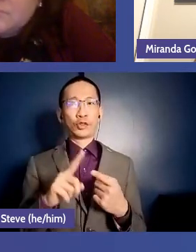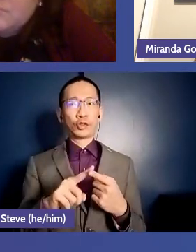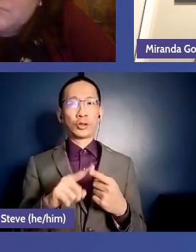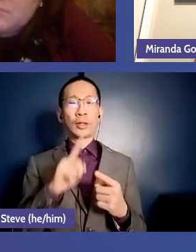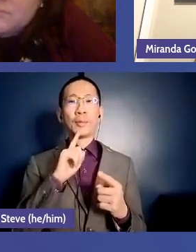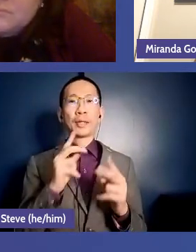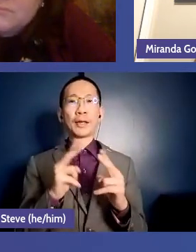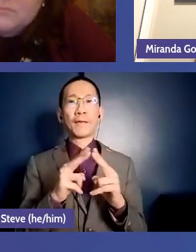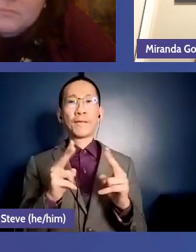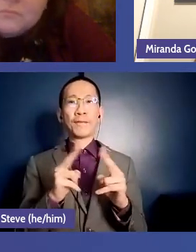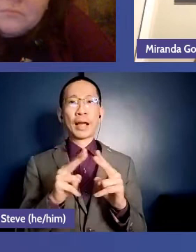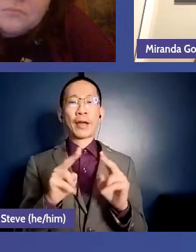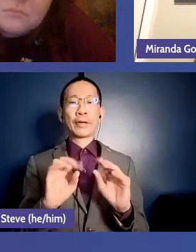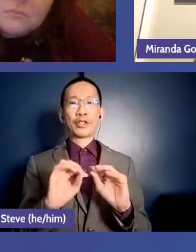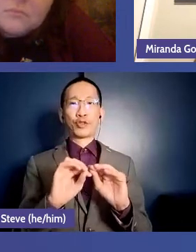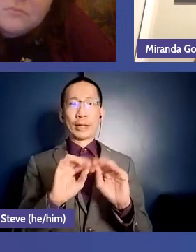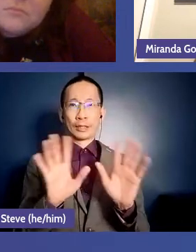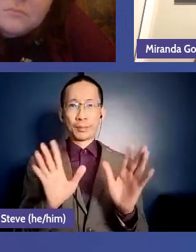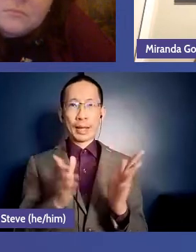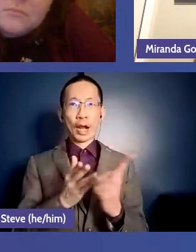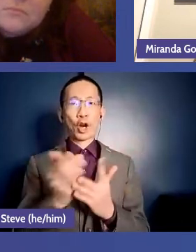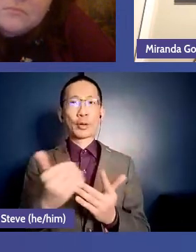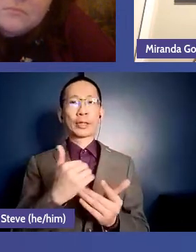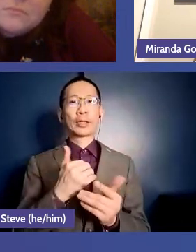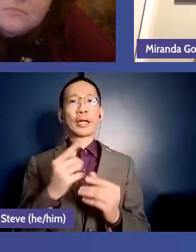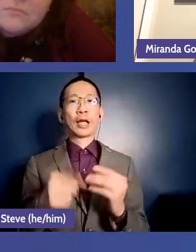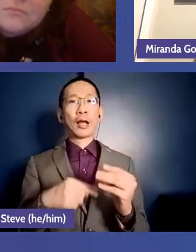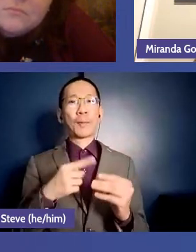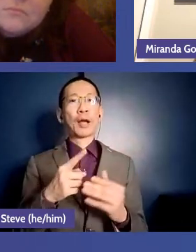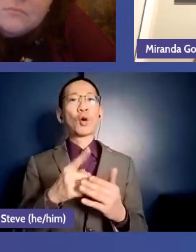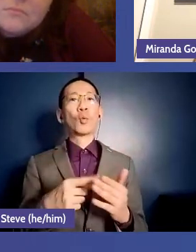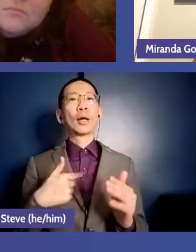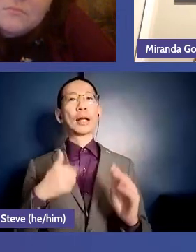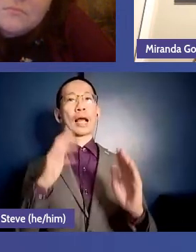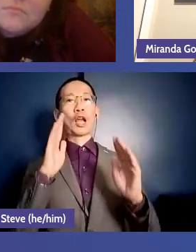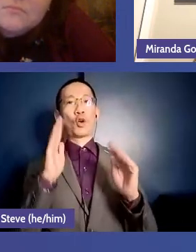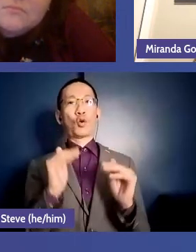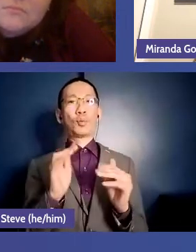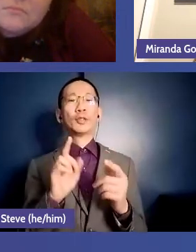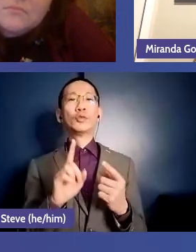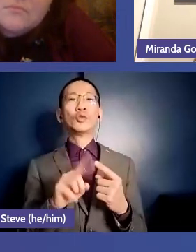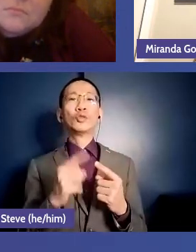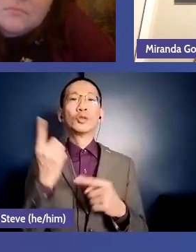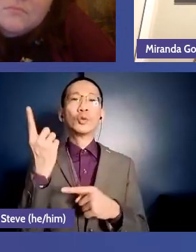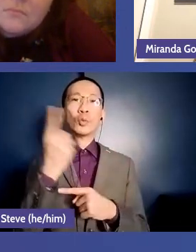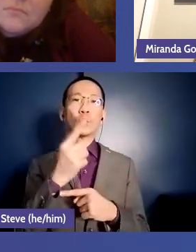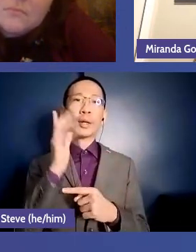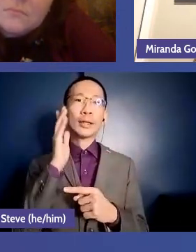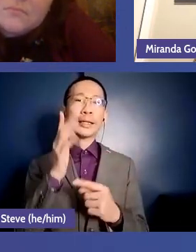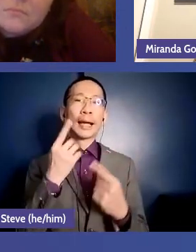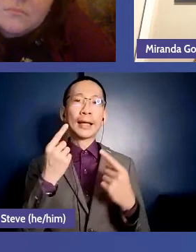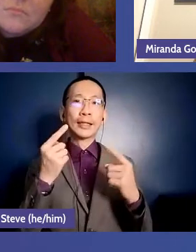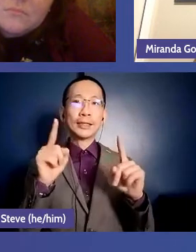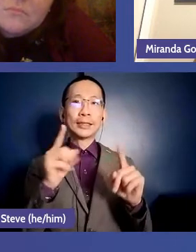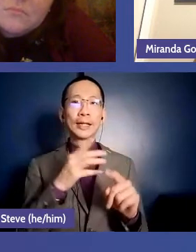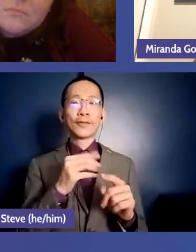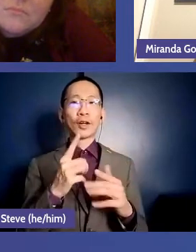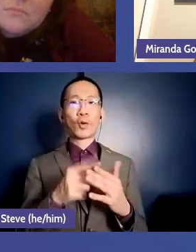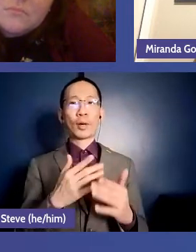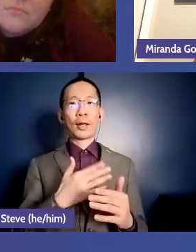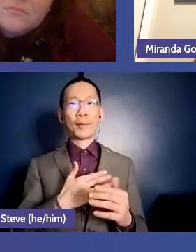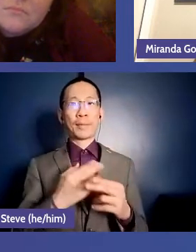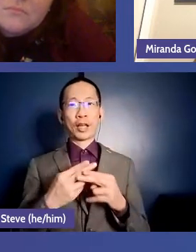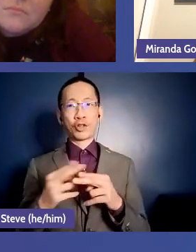very transparent about what I hope to one day achieve and what my short